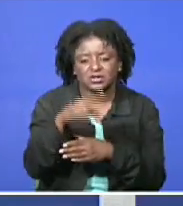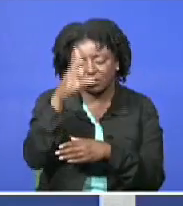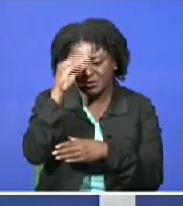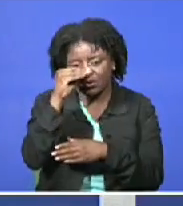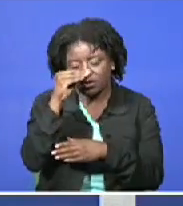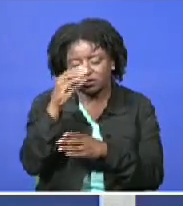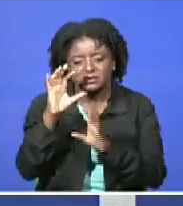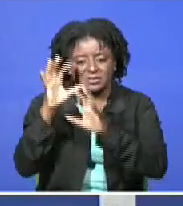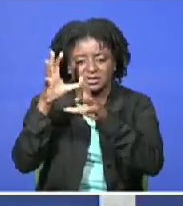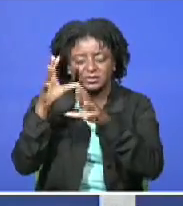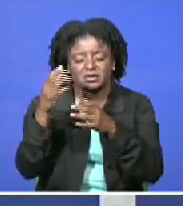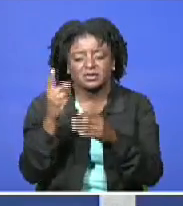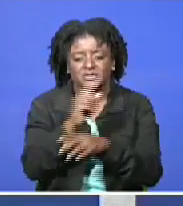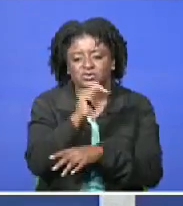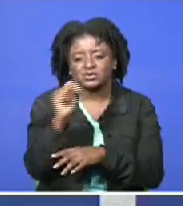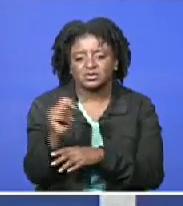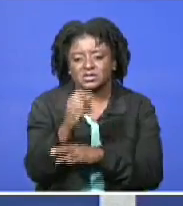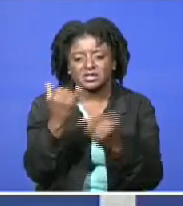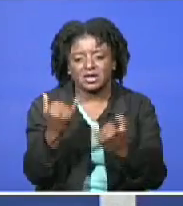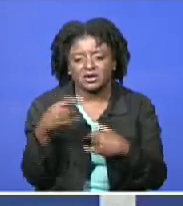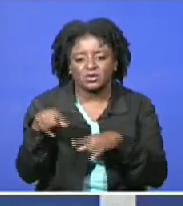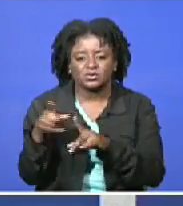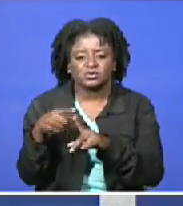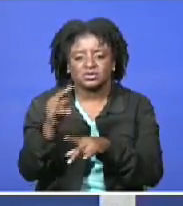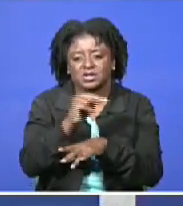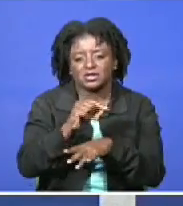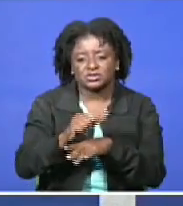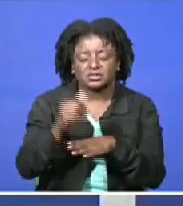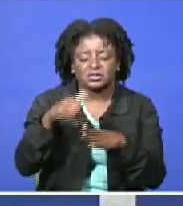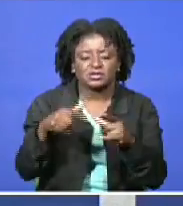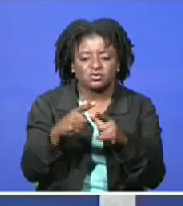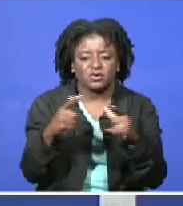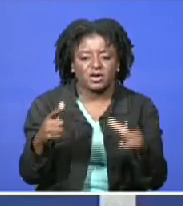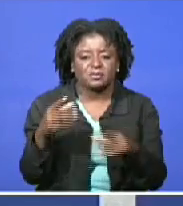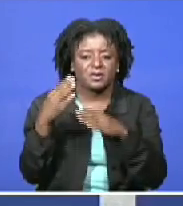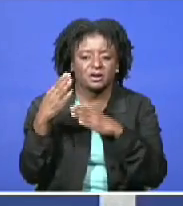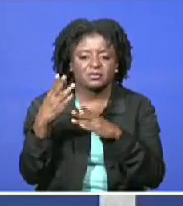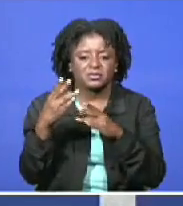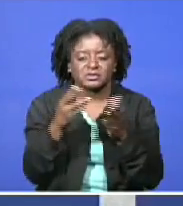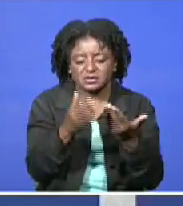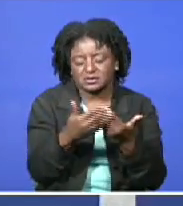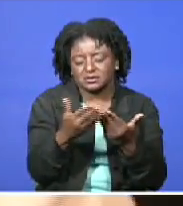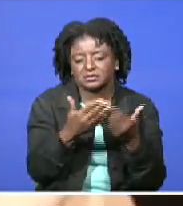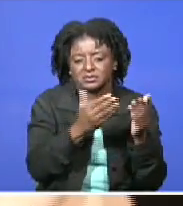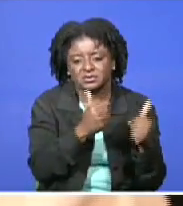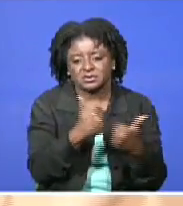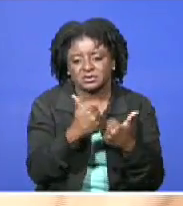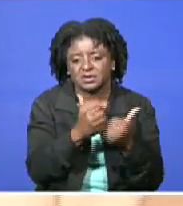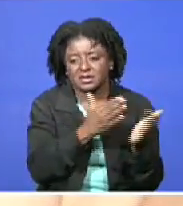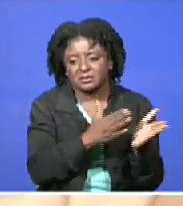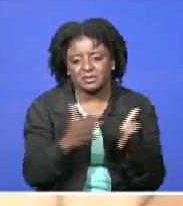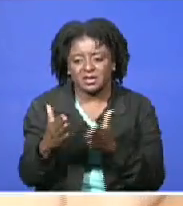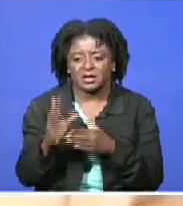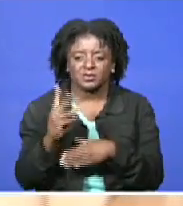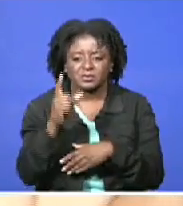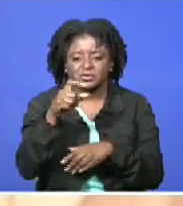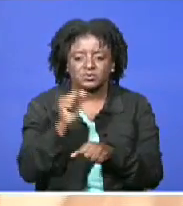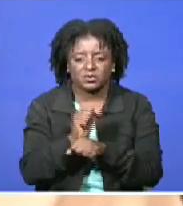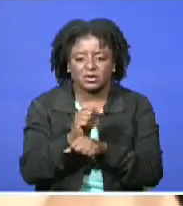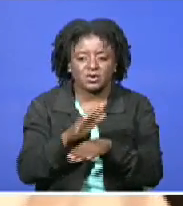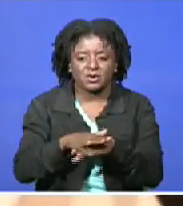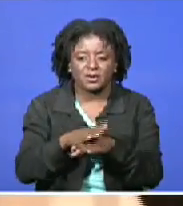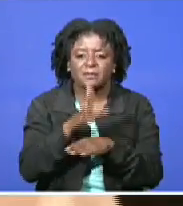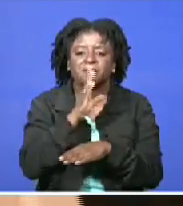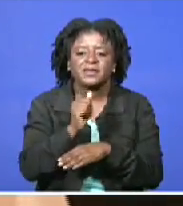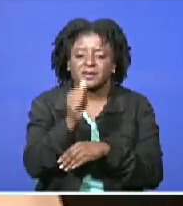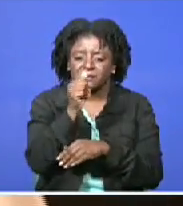Tuesday. It's now on to the Nationals in Grand Bahama, and the game plan is simple. We have to work on being patient. We're a little bit